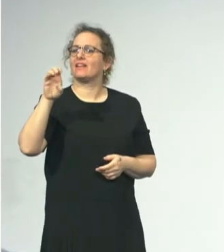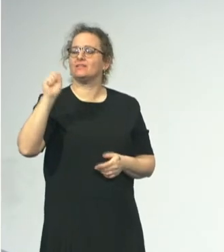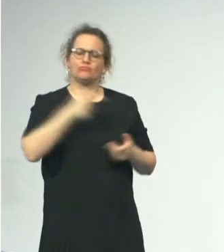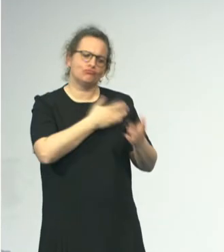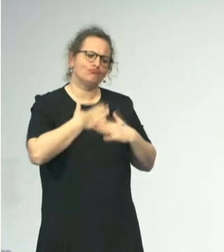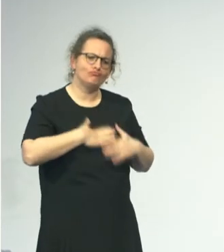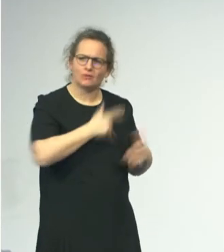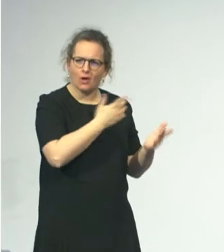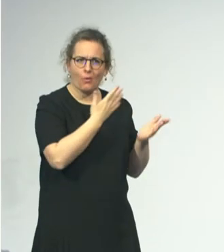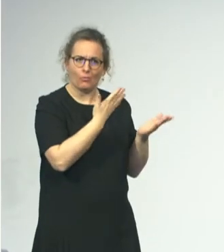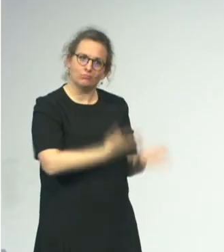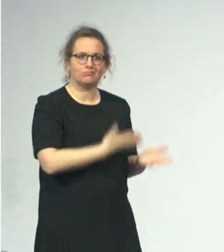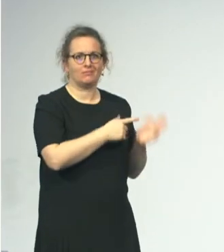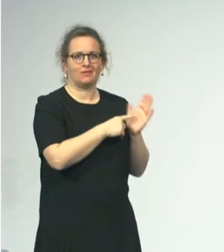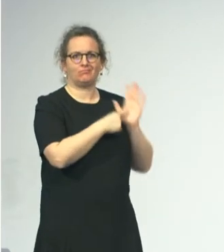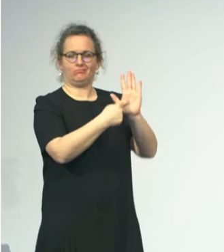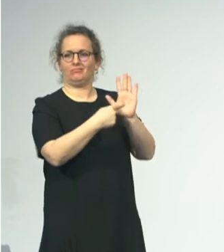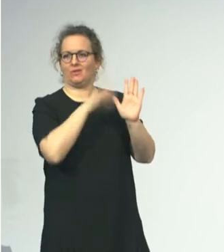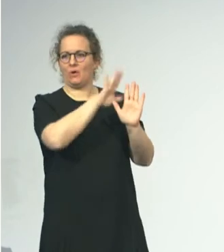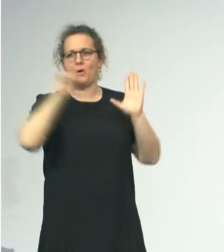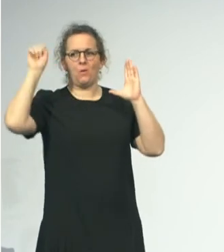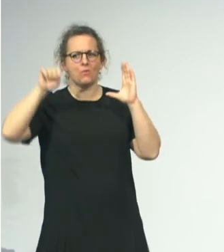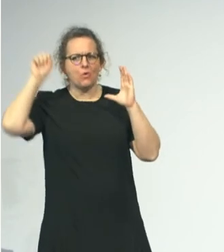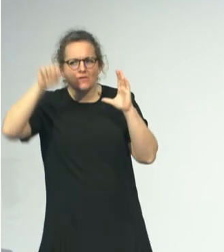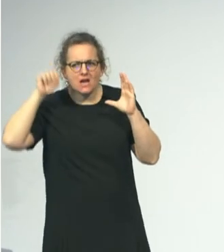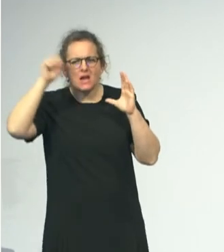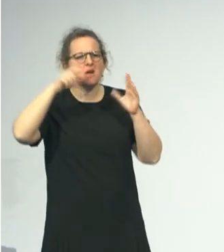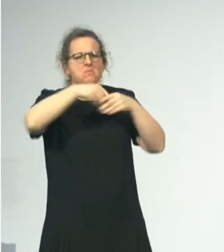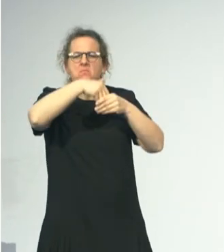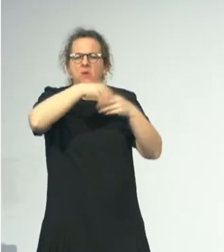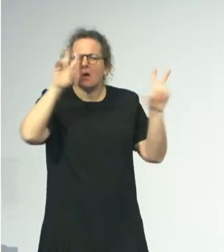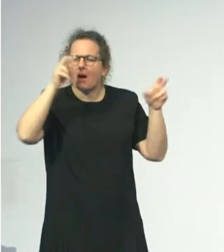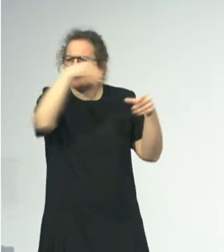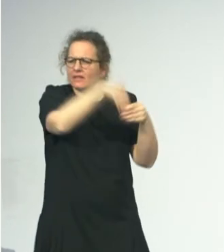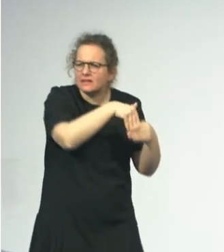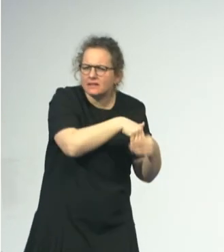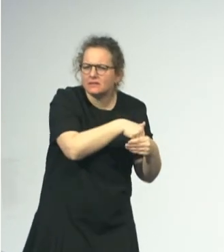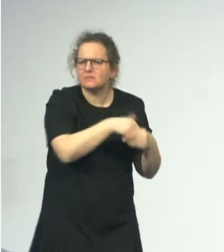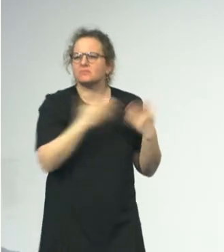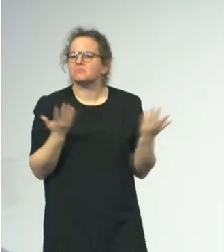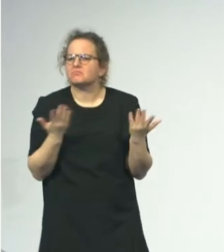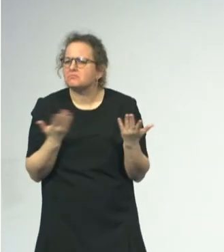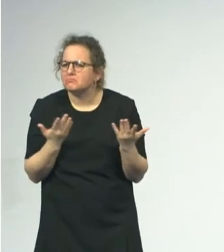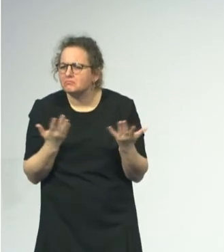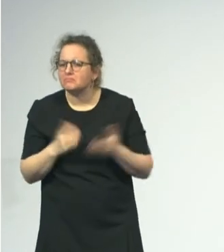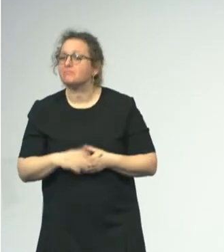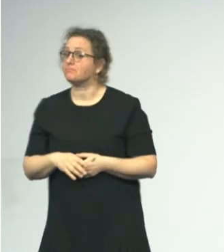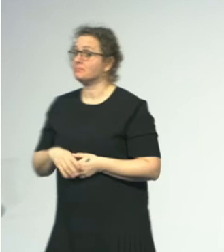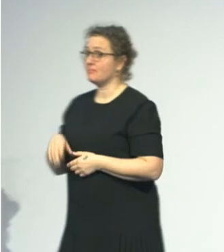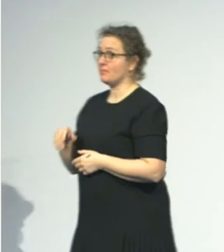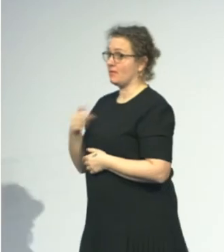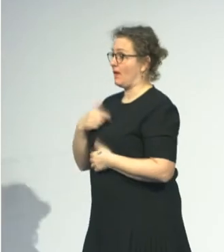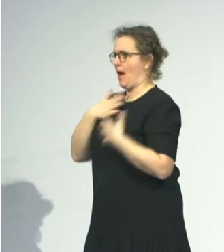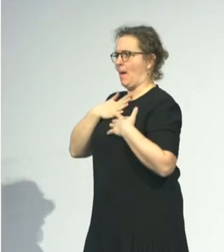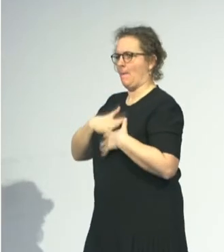Do you want to introduce it? Okay, then, well, we wanted to share. And we've got 5 minutes each. Okay, we wanted to share with you a